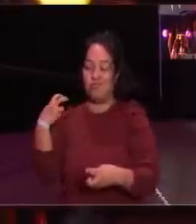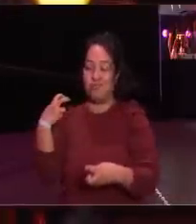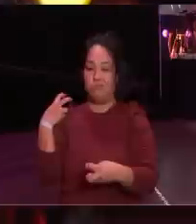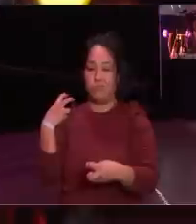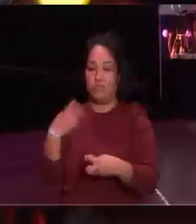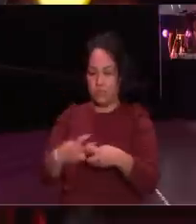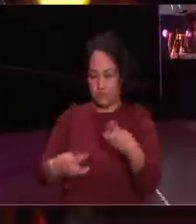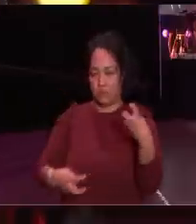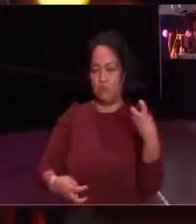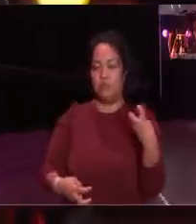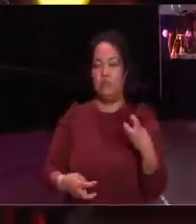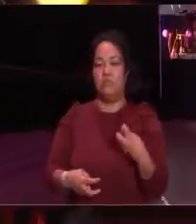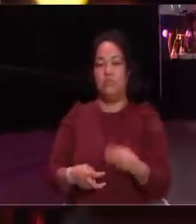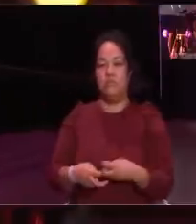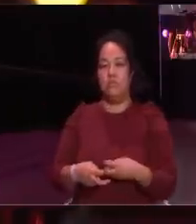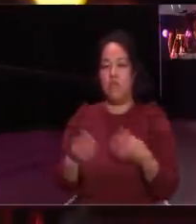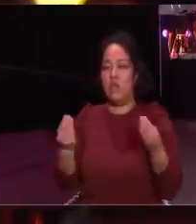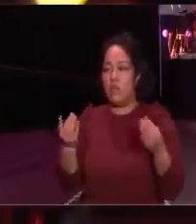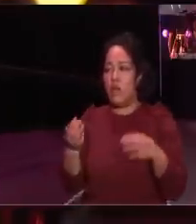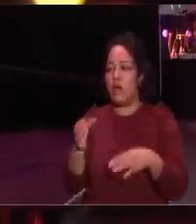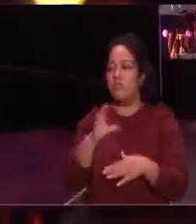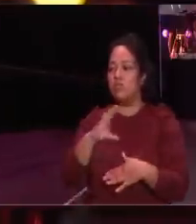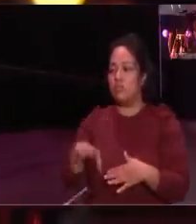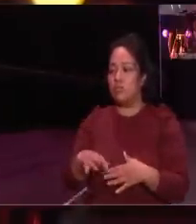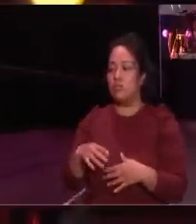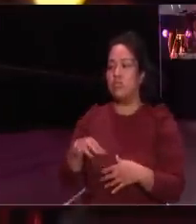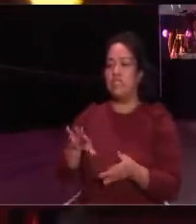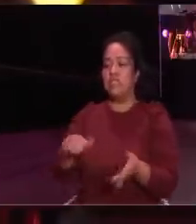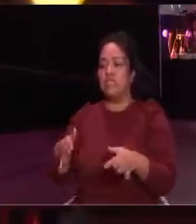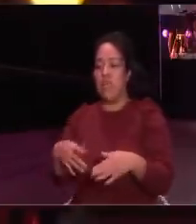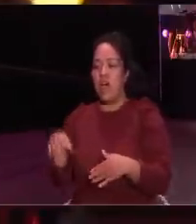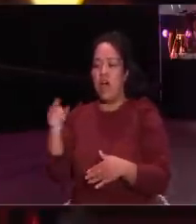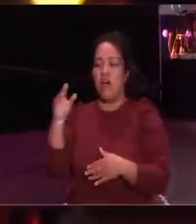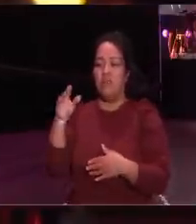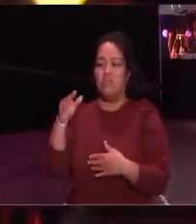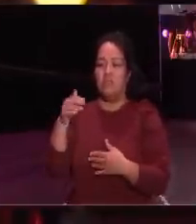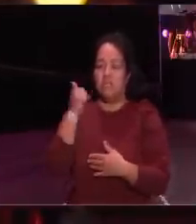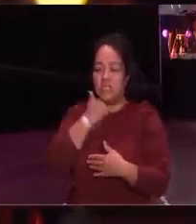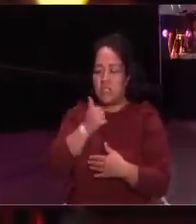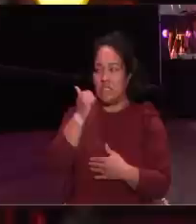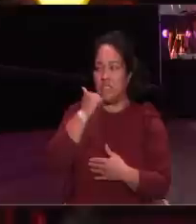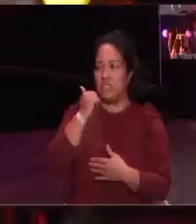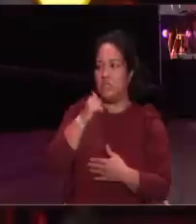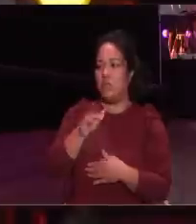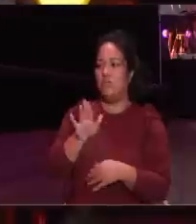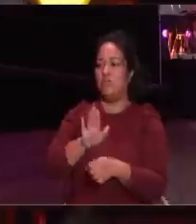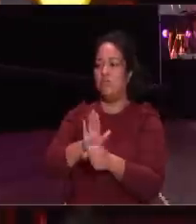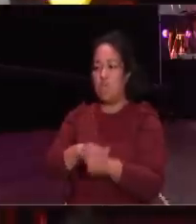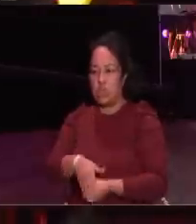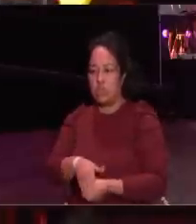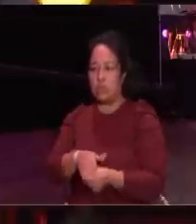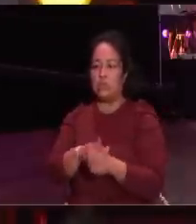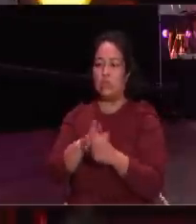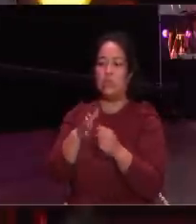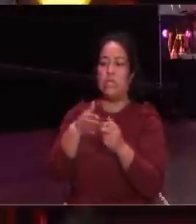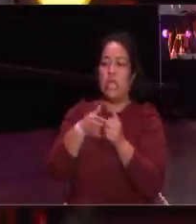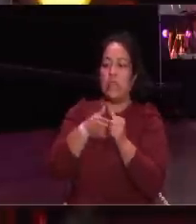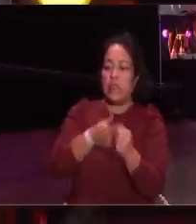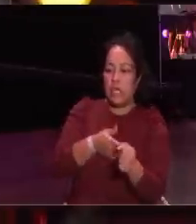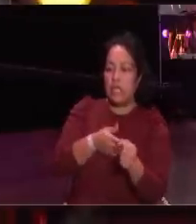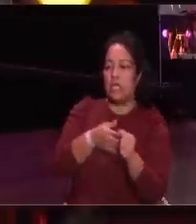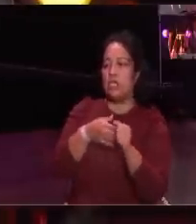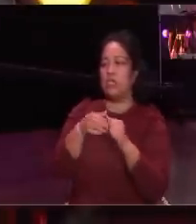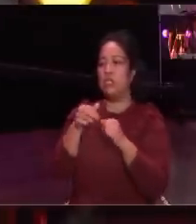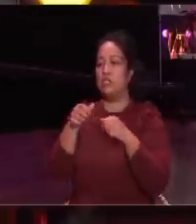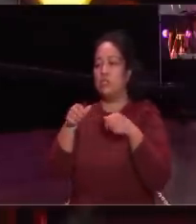cristianos morían a diario. Many Christians would die daily. Debido a la persecución. Because of persecution. Líderes y apóstoles.